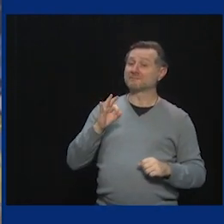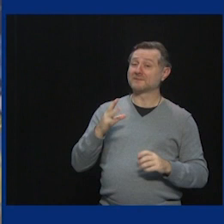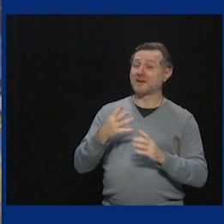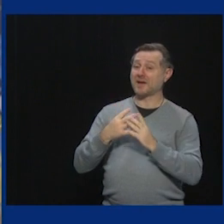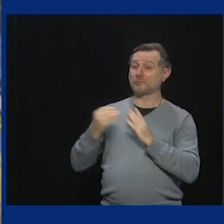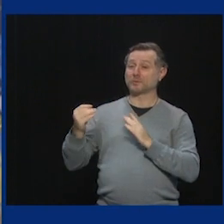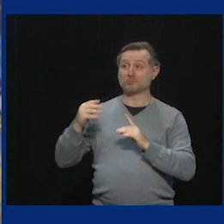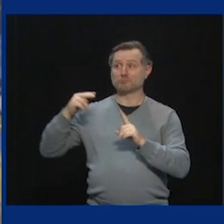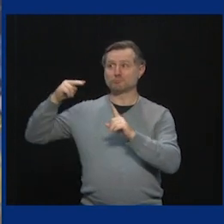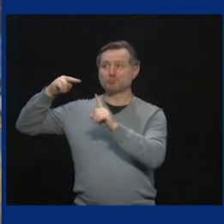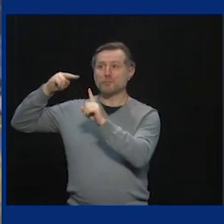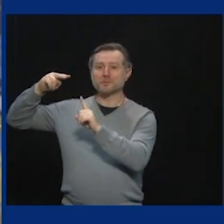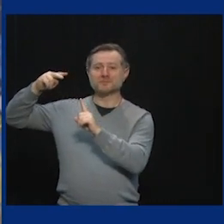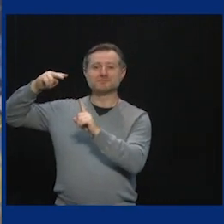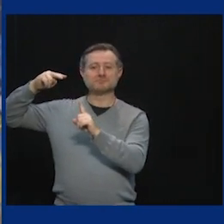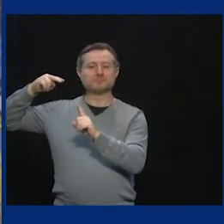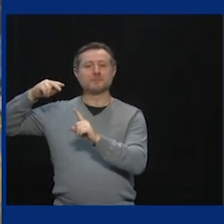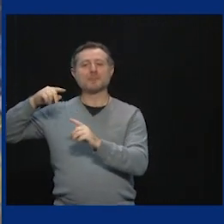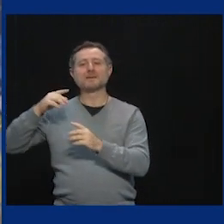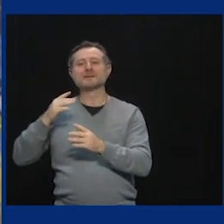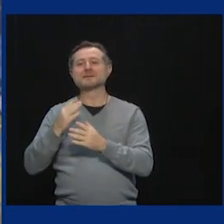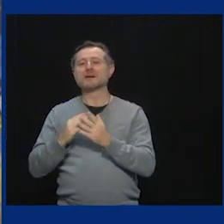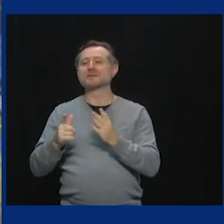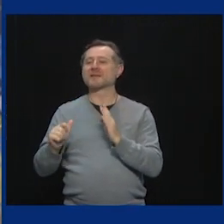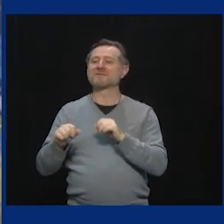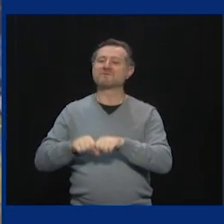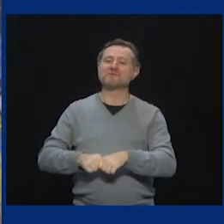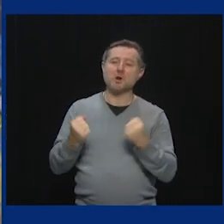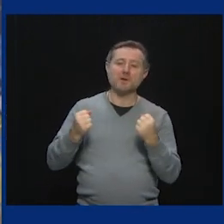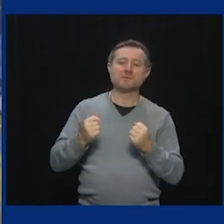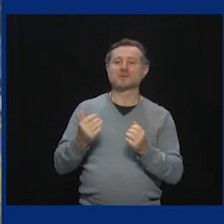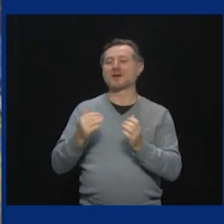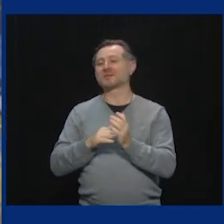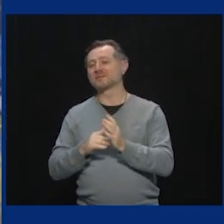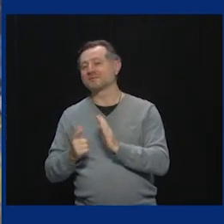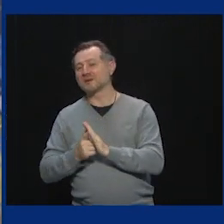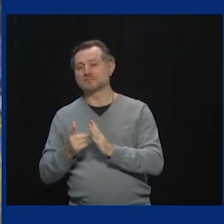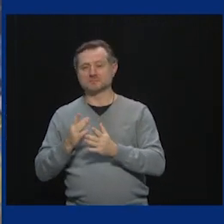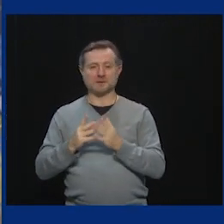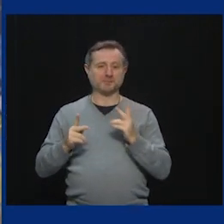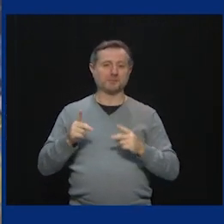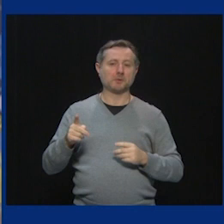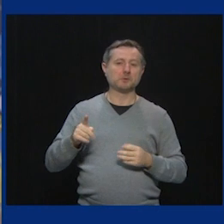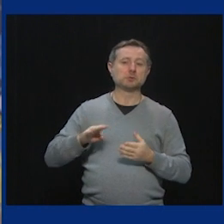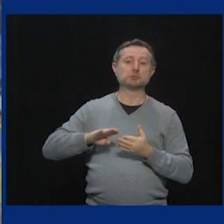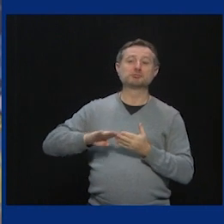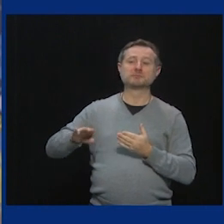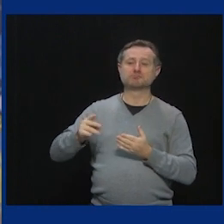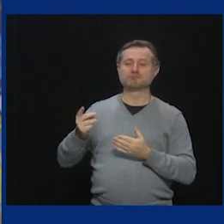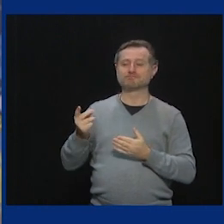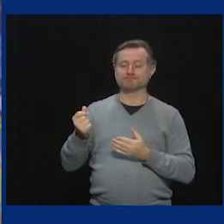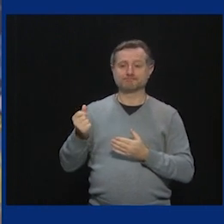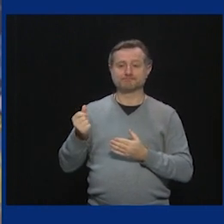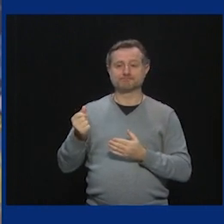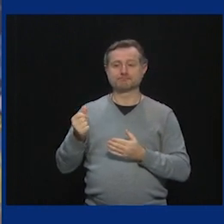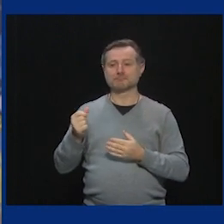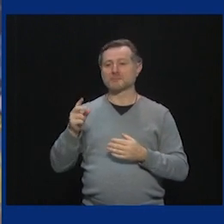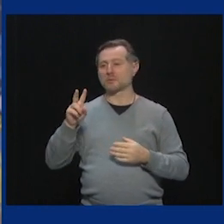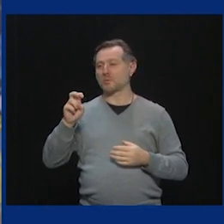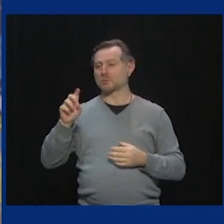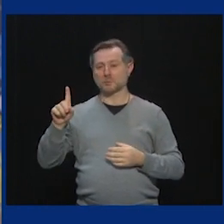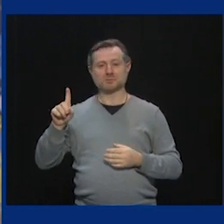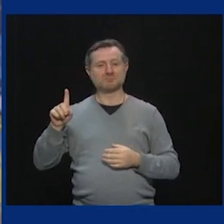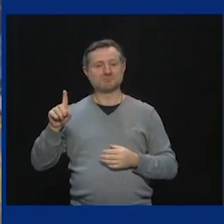technical parole violation. Those people were released immediately, 201 people released under the law I signed